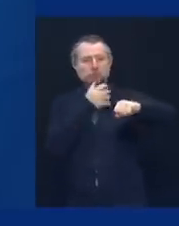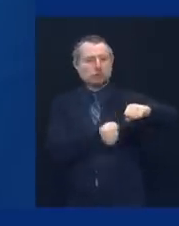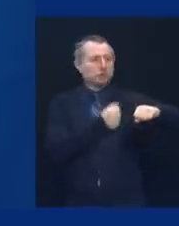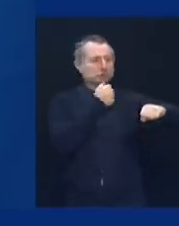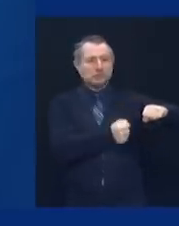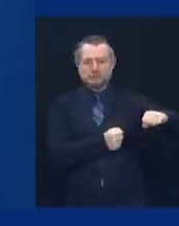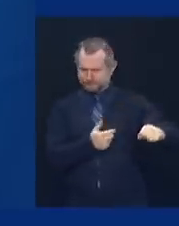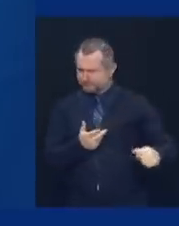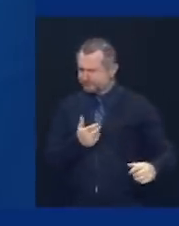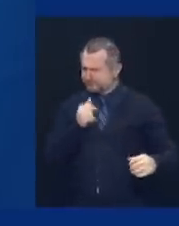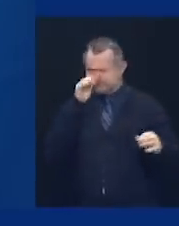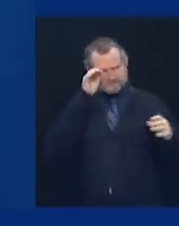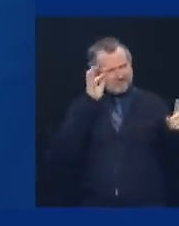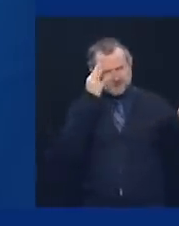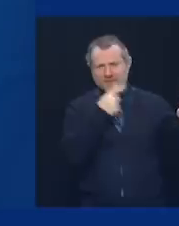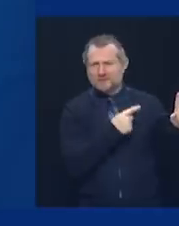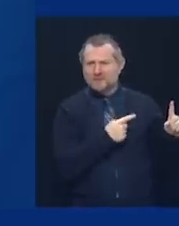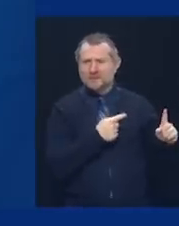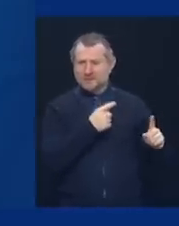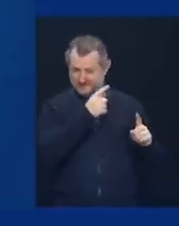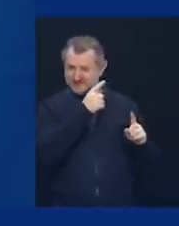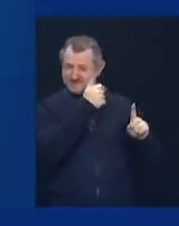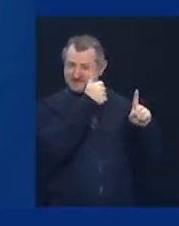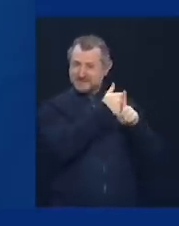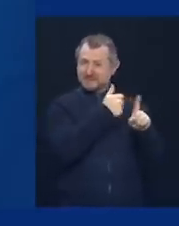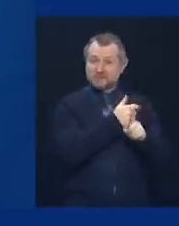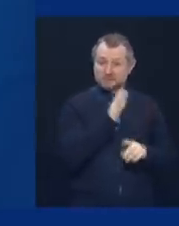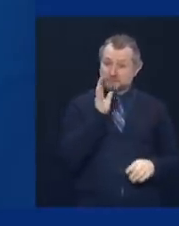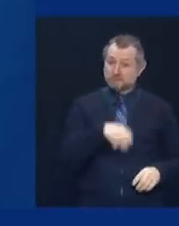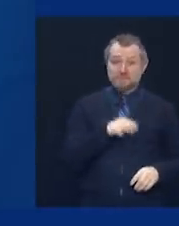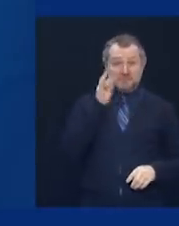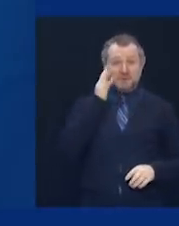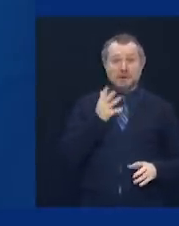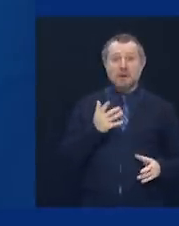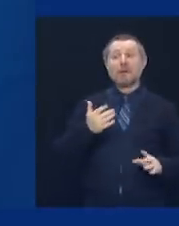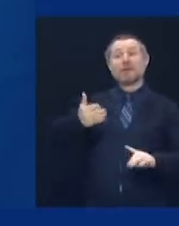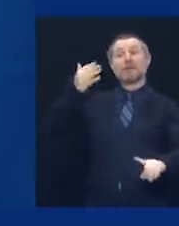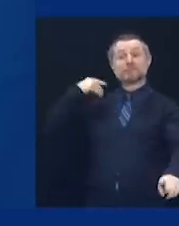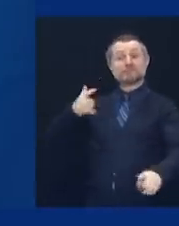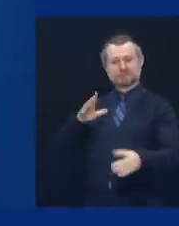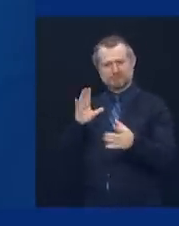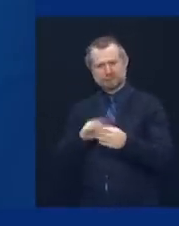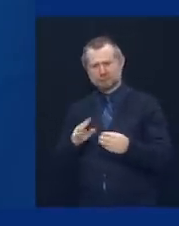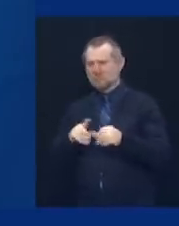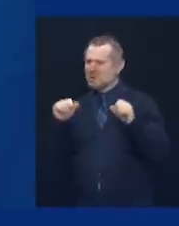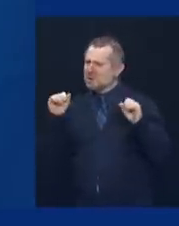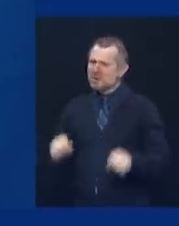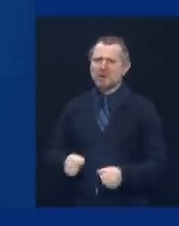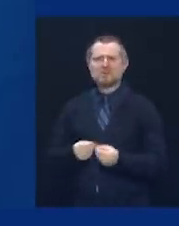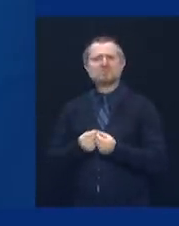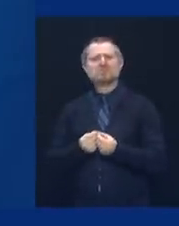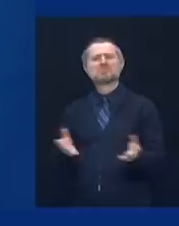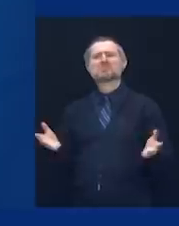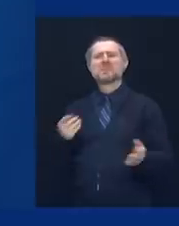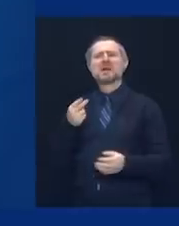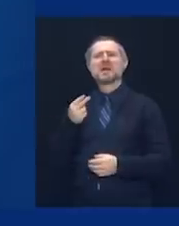to themselves when they all decided that hydroxychloroquine was going to cure